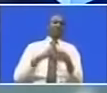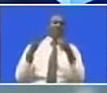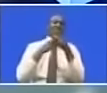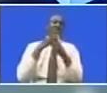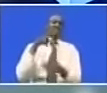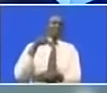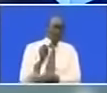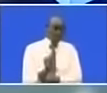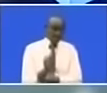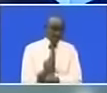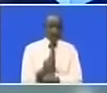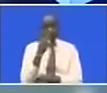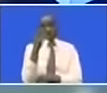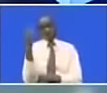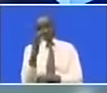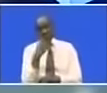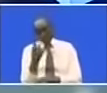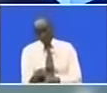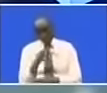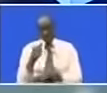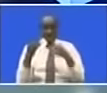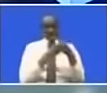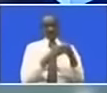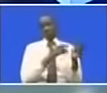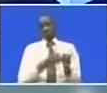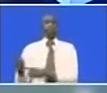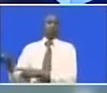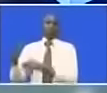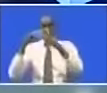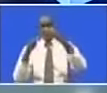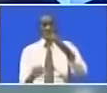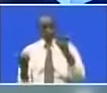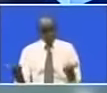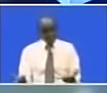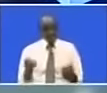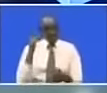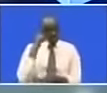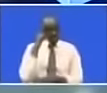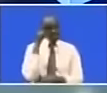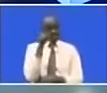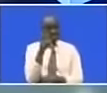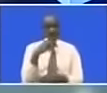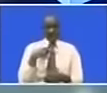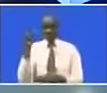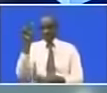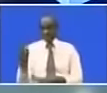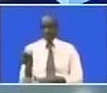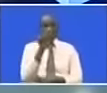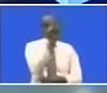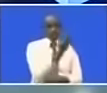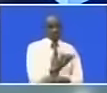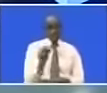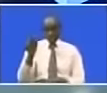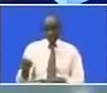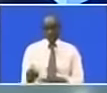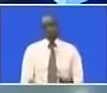p.m. and about 2% saying it was from 8 p.m. onwards. Remember, there was that region that we talked about, and